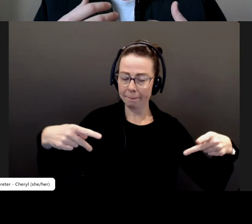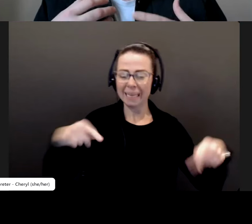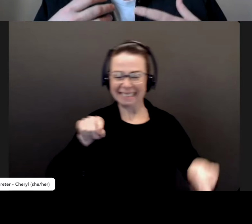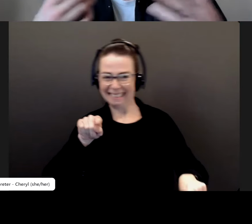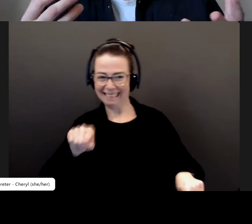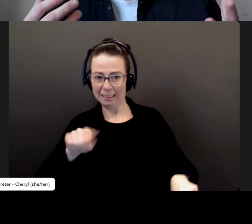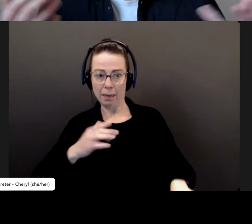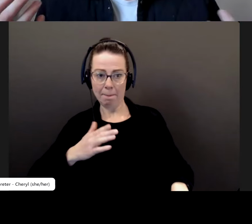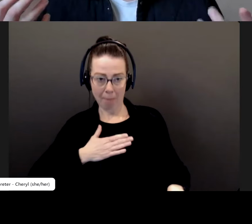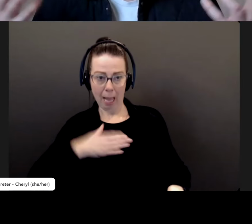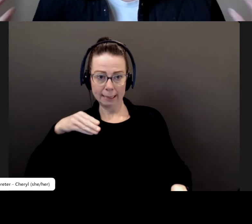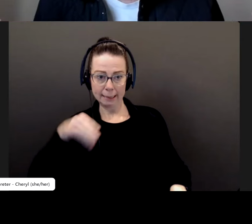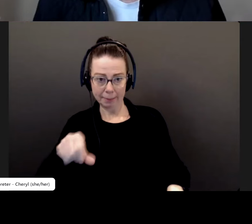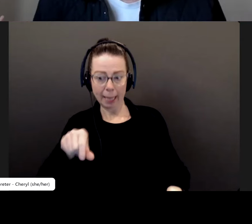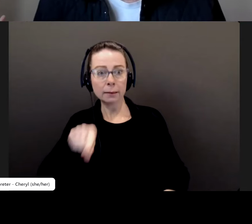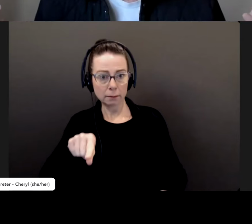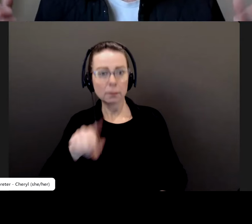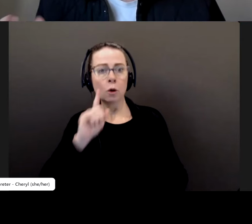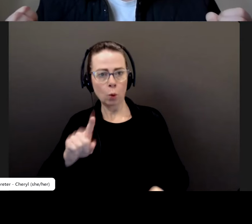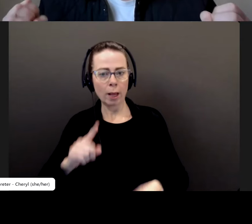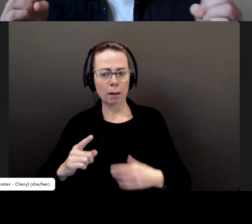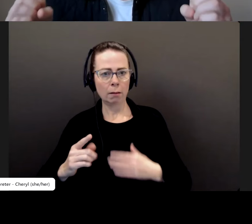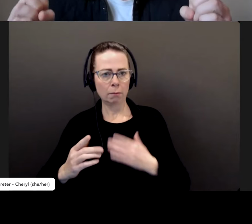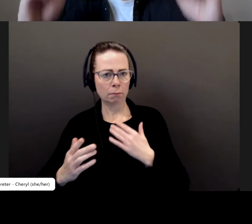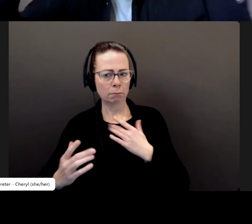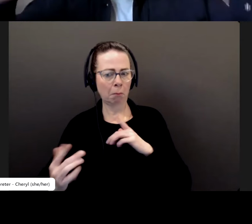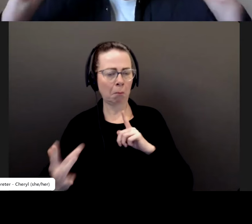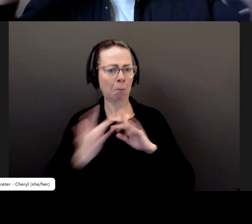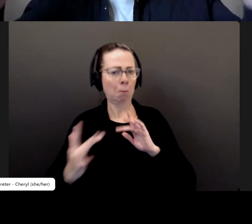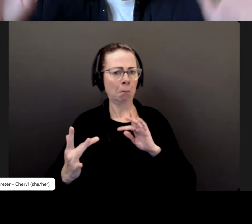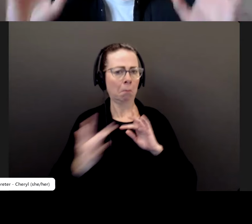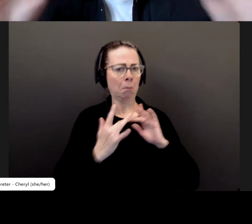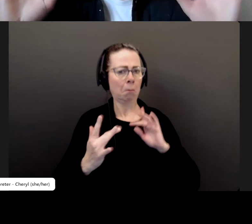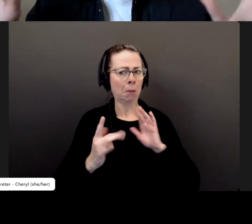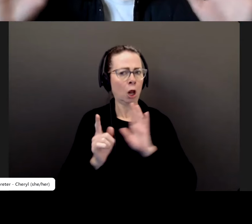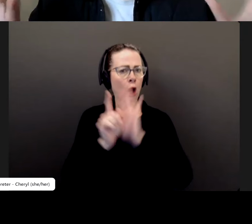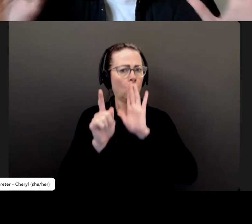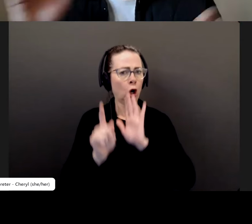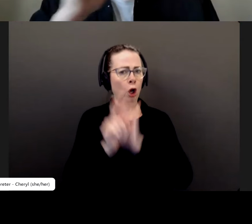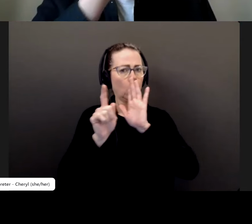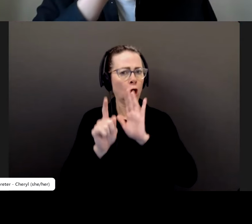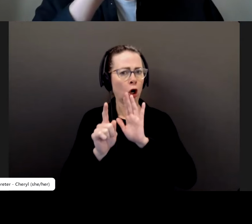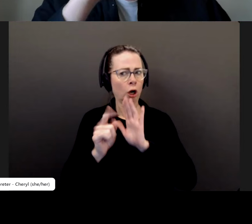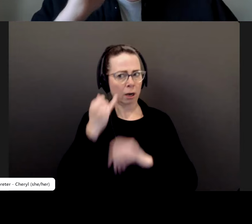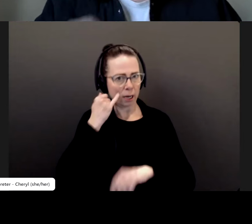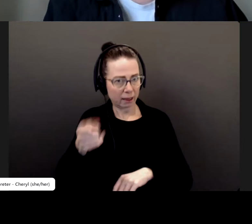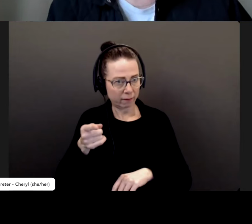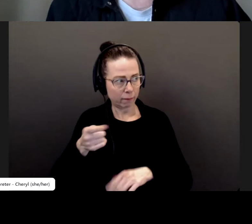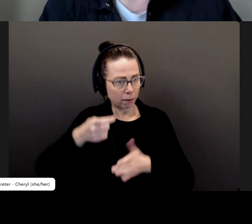most accurate, like those, so they're called push notifications, the things that like bing, pop up every single transaction that goes